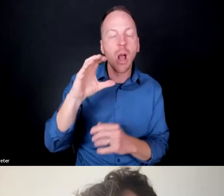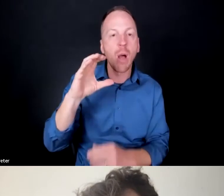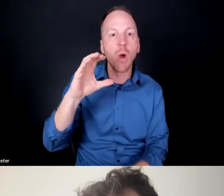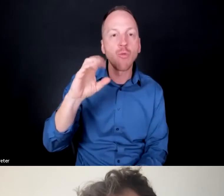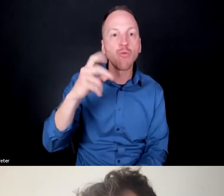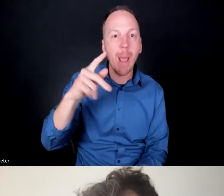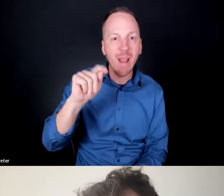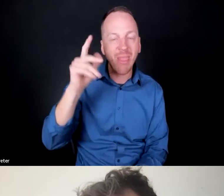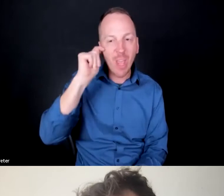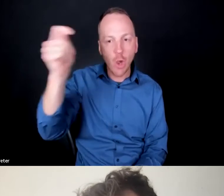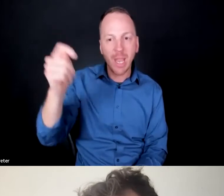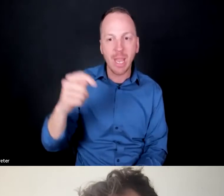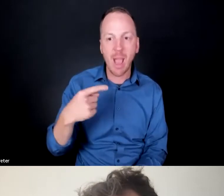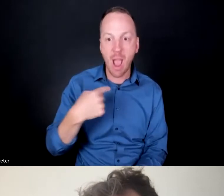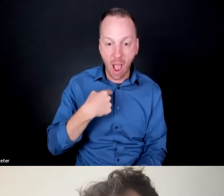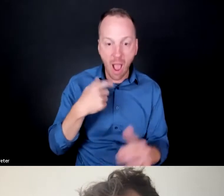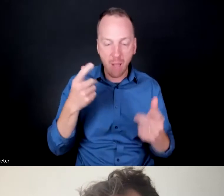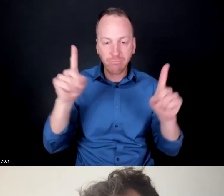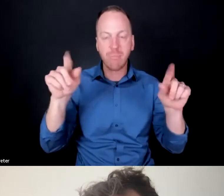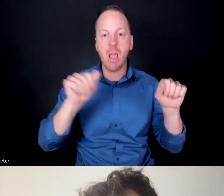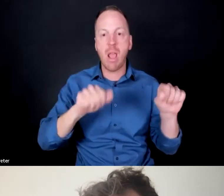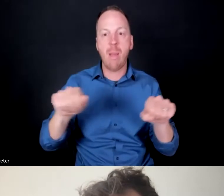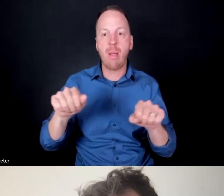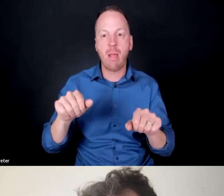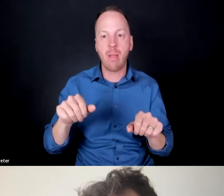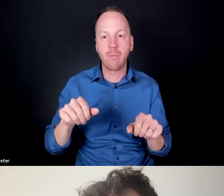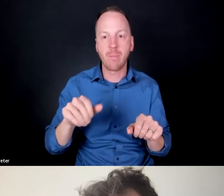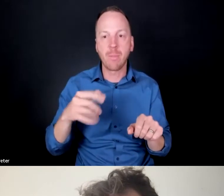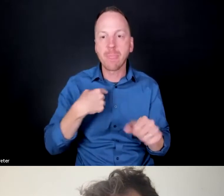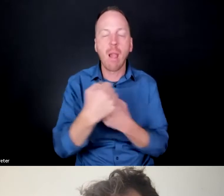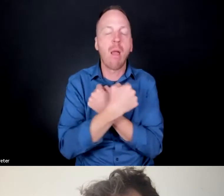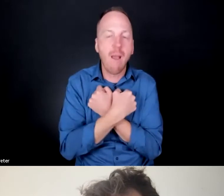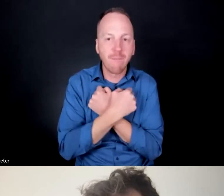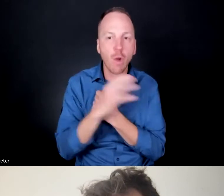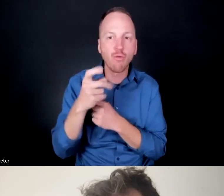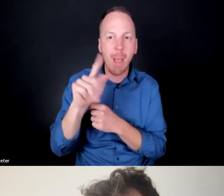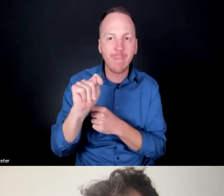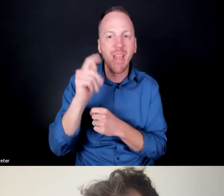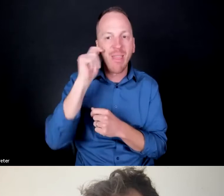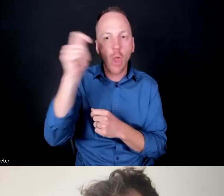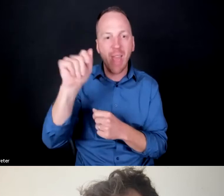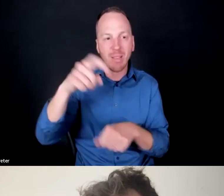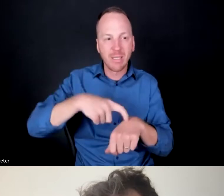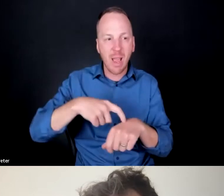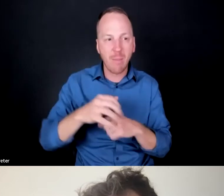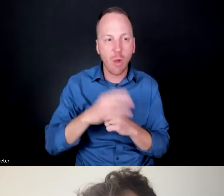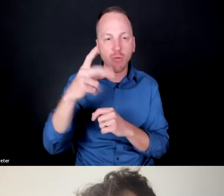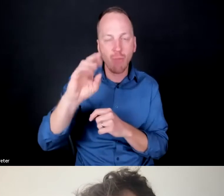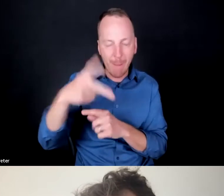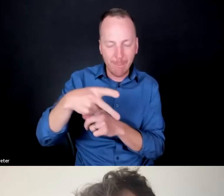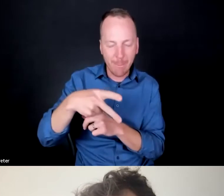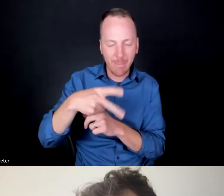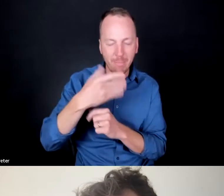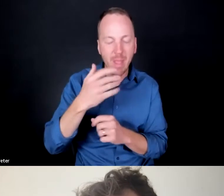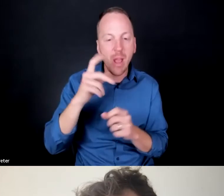then I was able to, I loved that crypt theory at the time was such